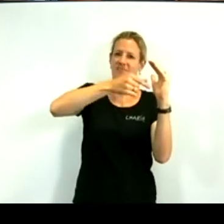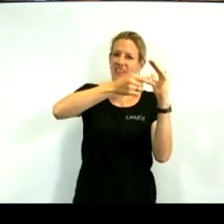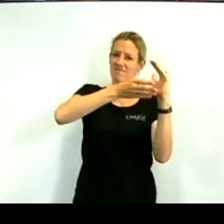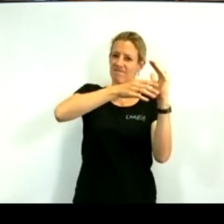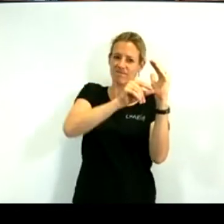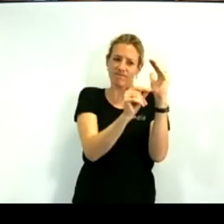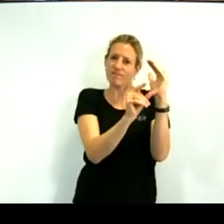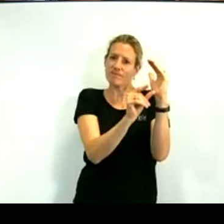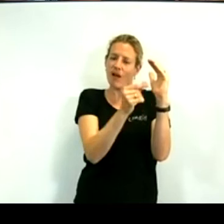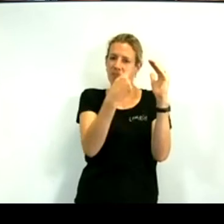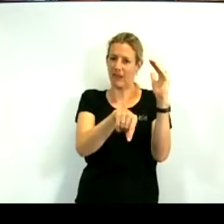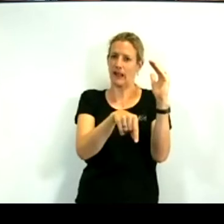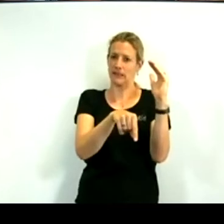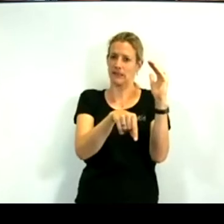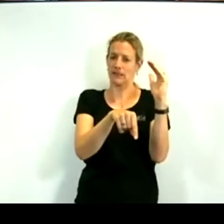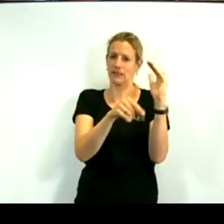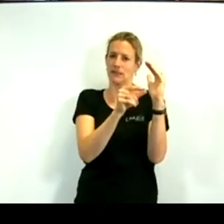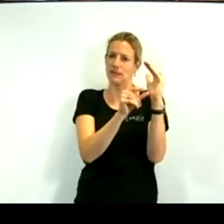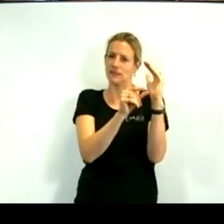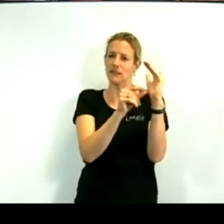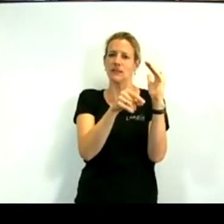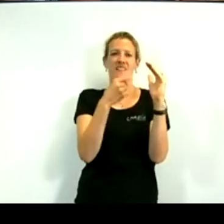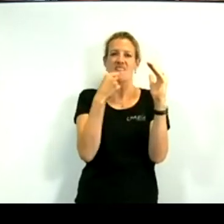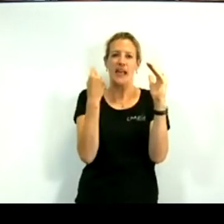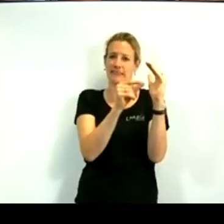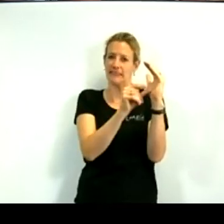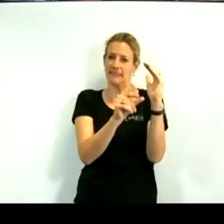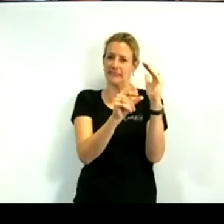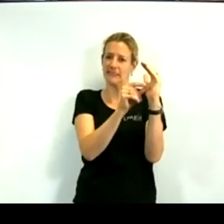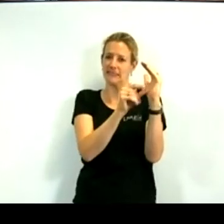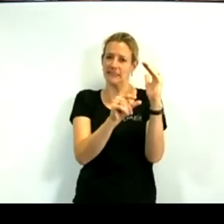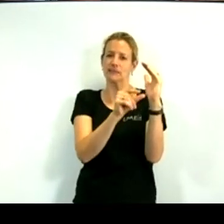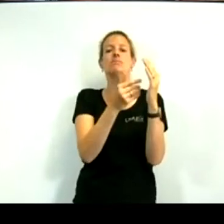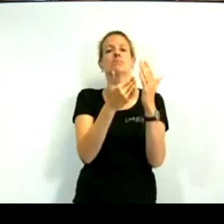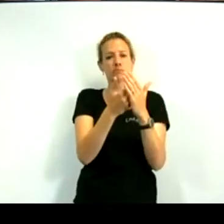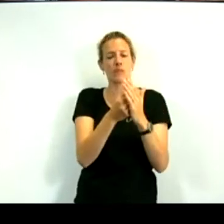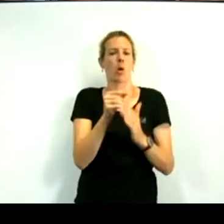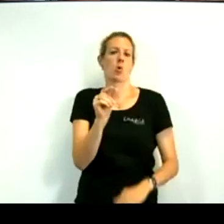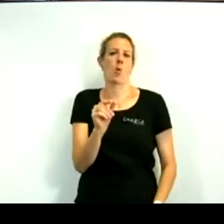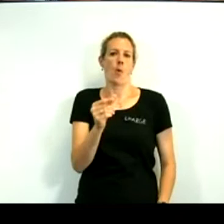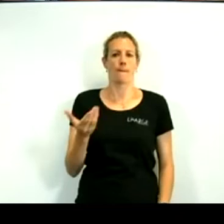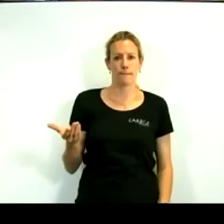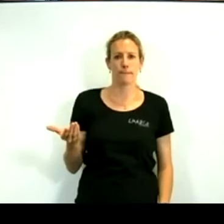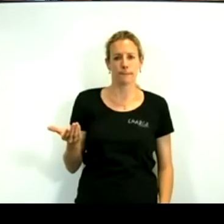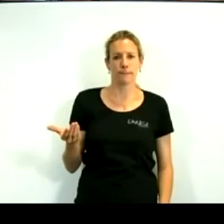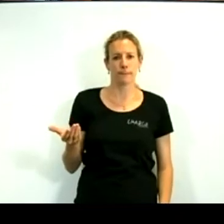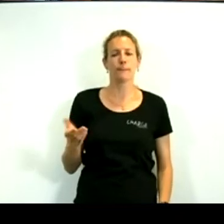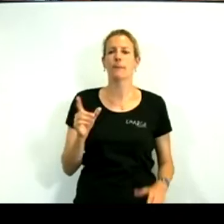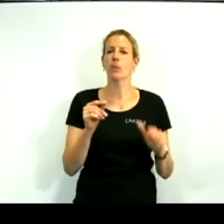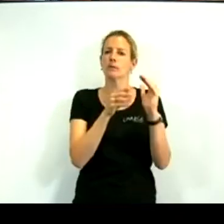that part of the eye is all white. That's the coloboma. That's a place where the retina didn't